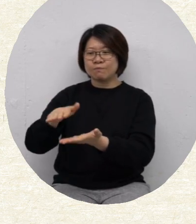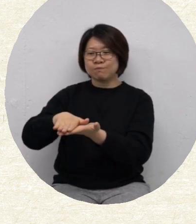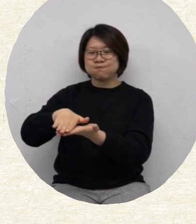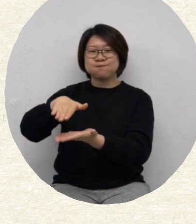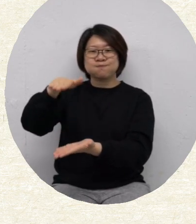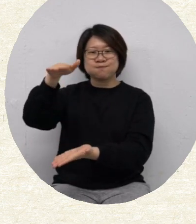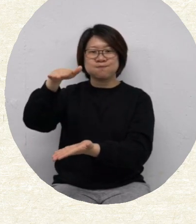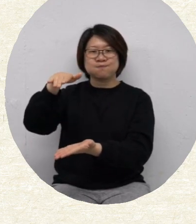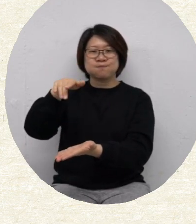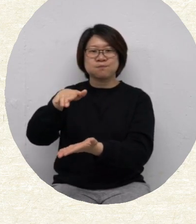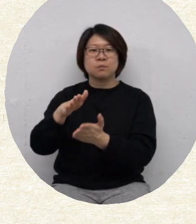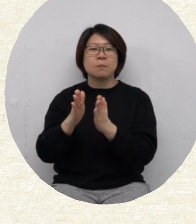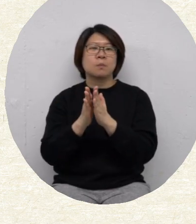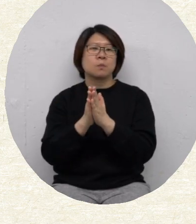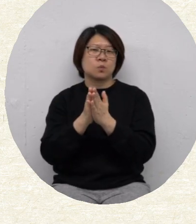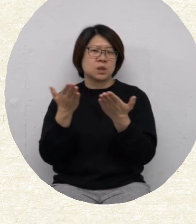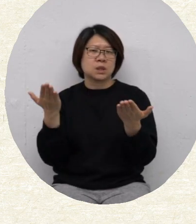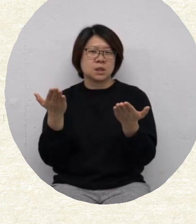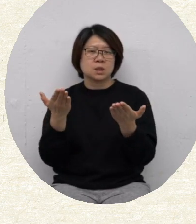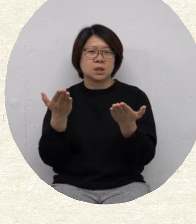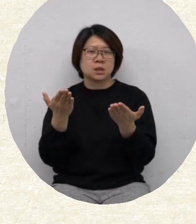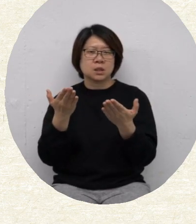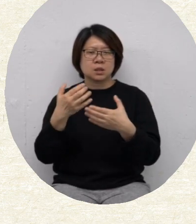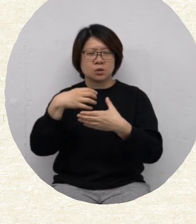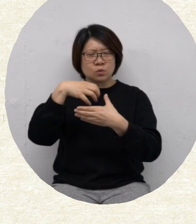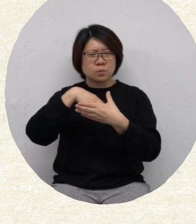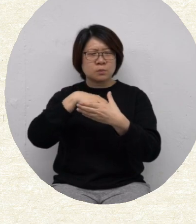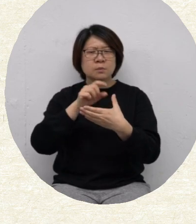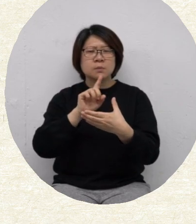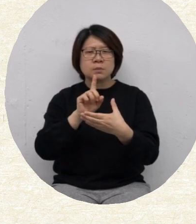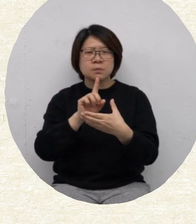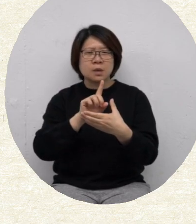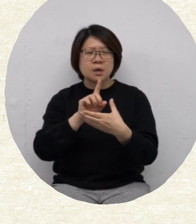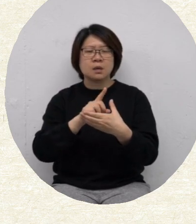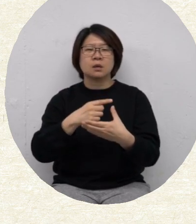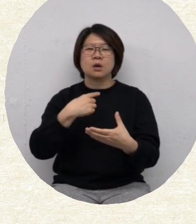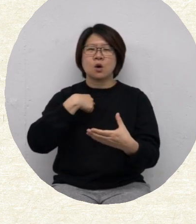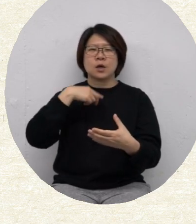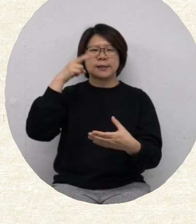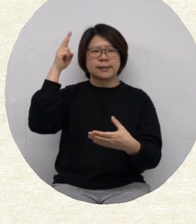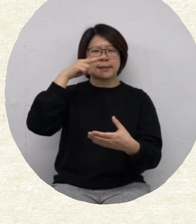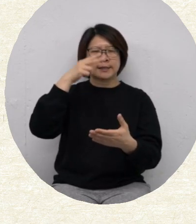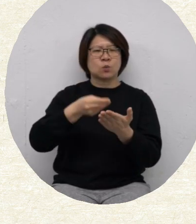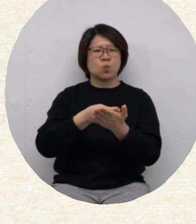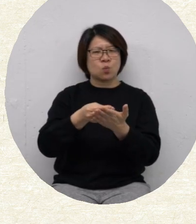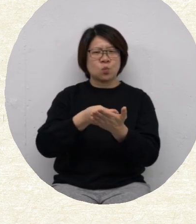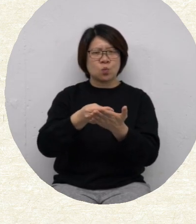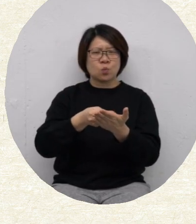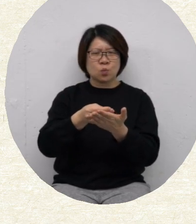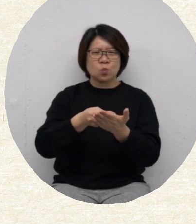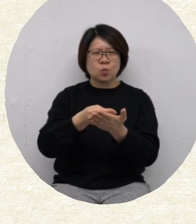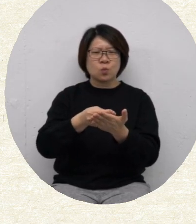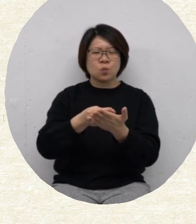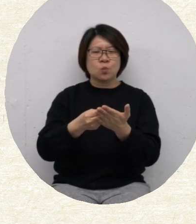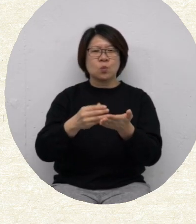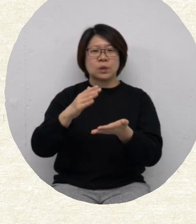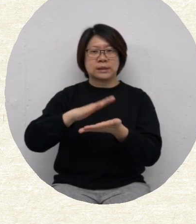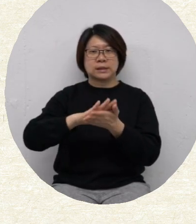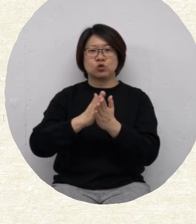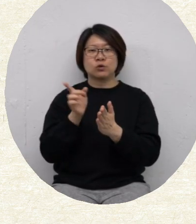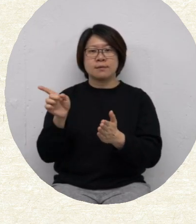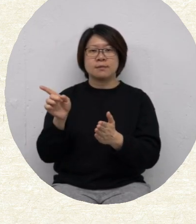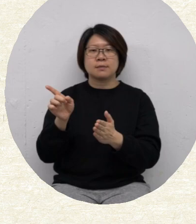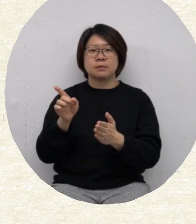This is part of an installation view from a solo show I had in 2016. On the left is a